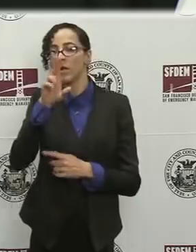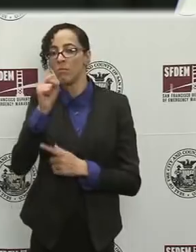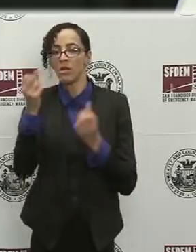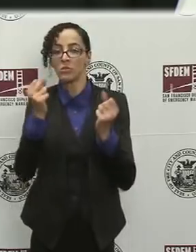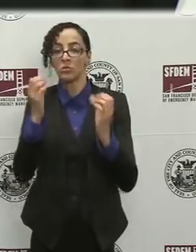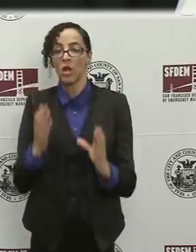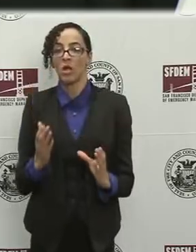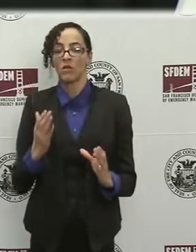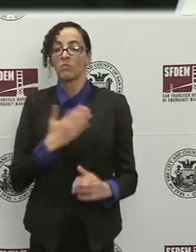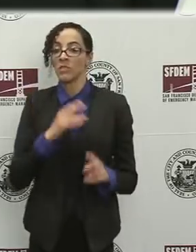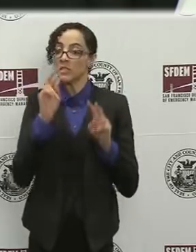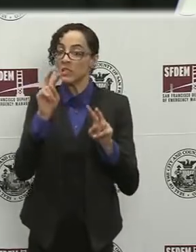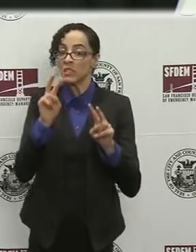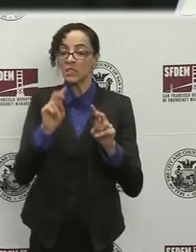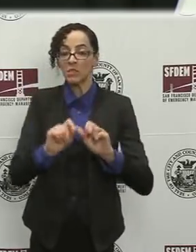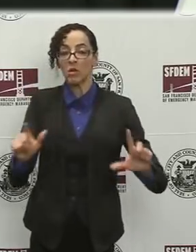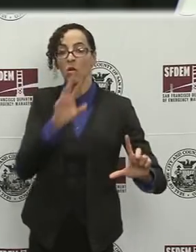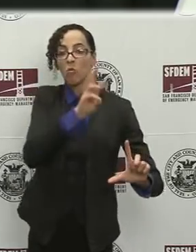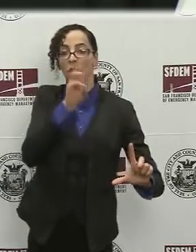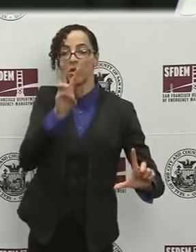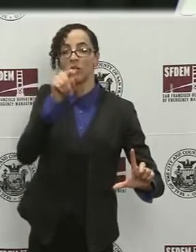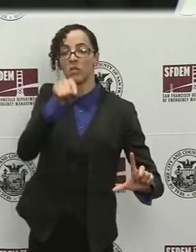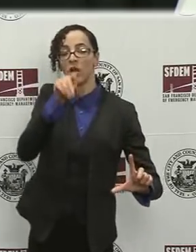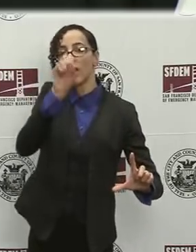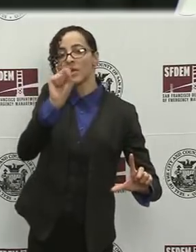Our website is